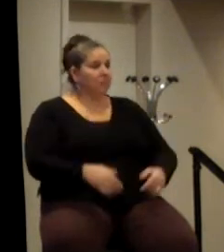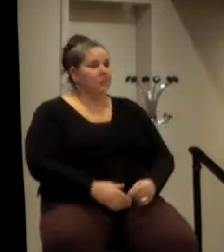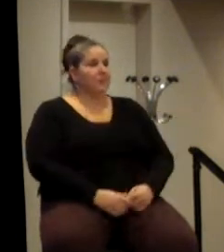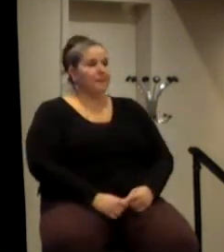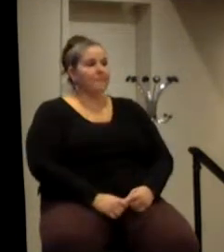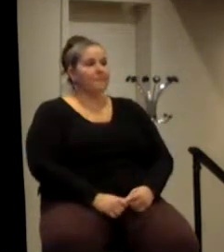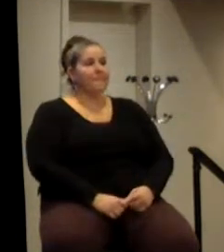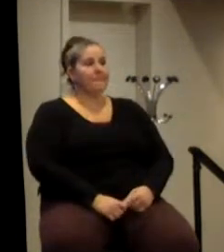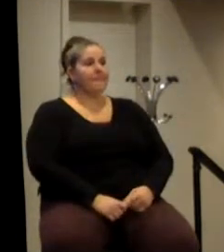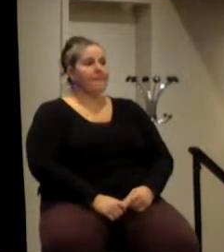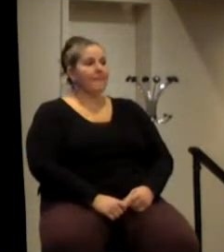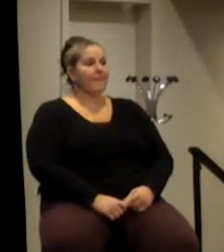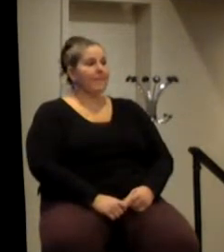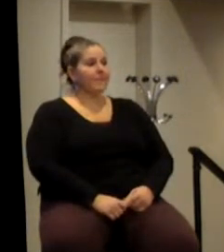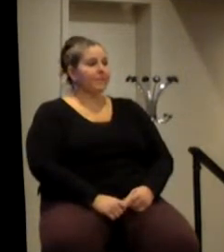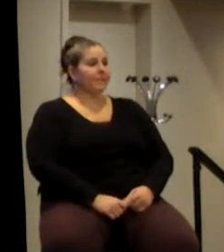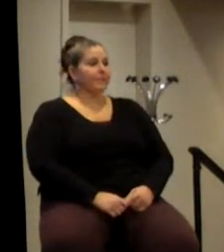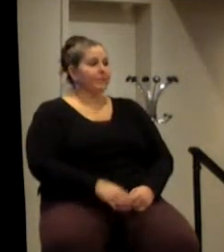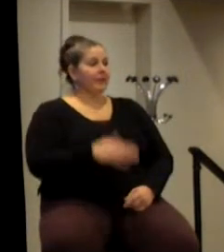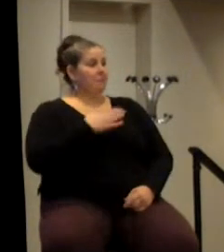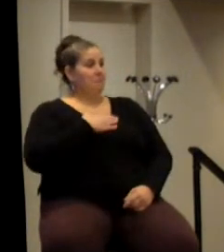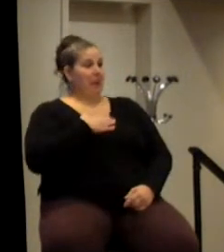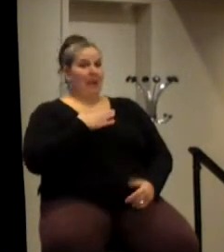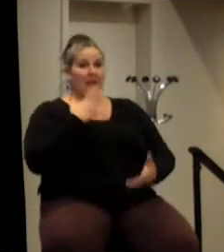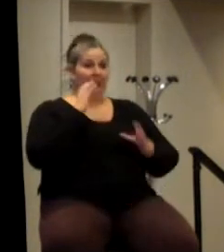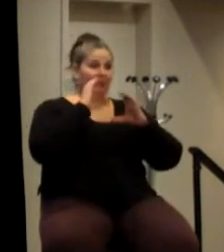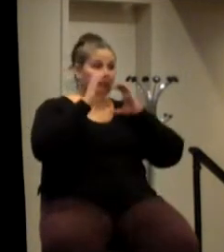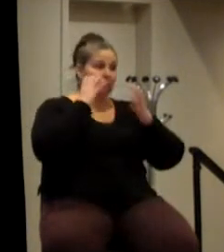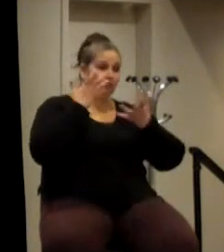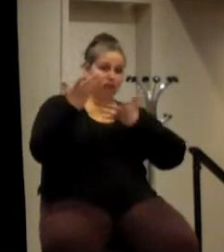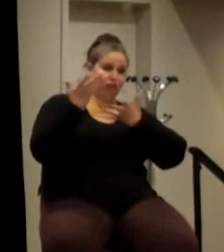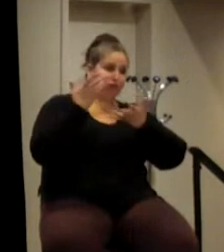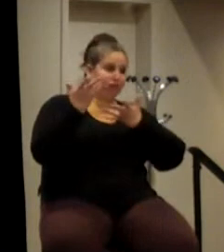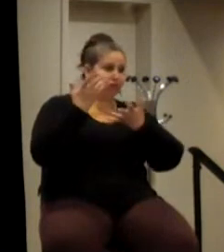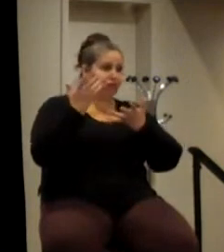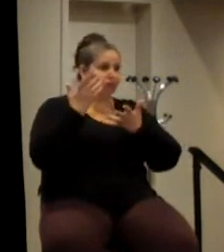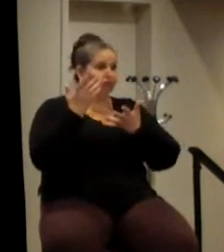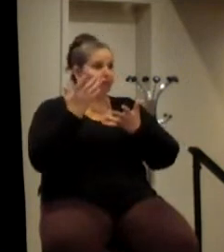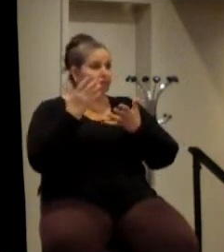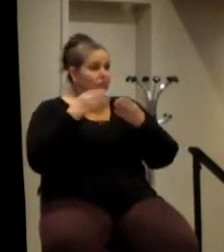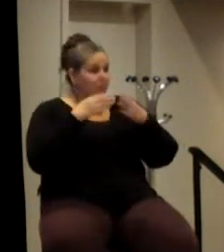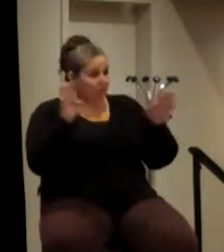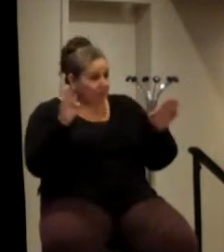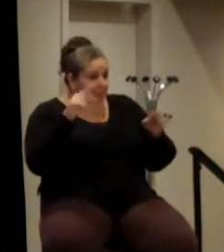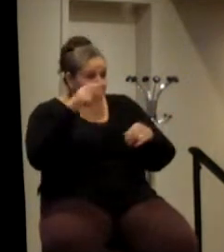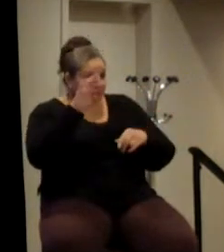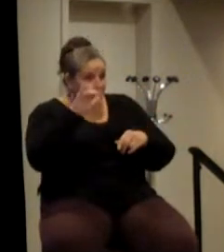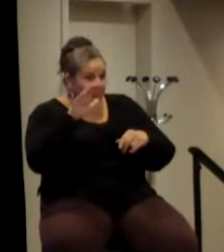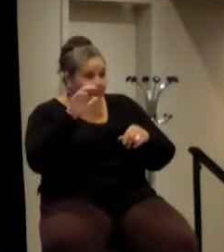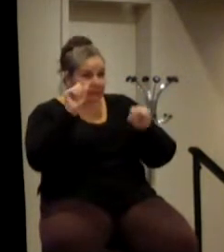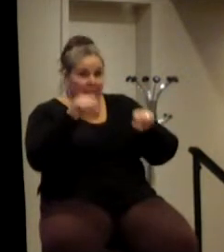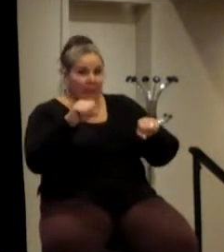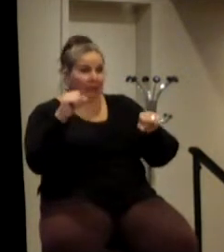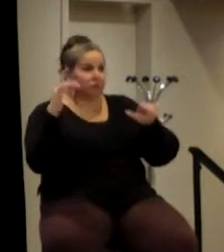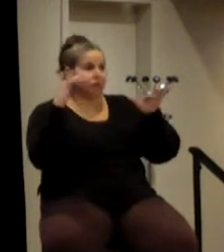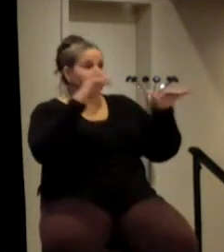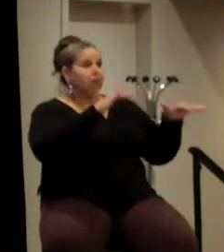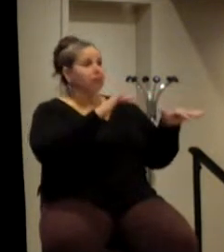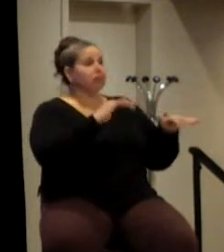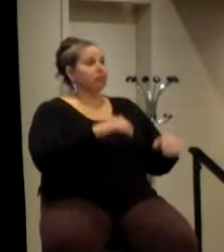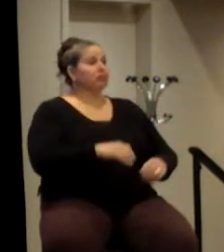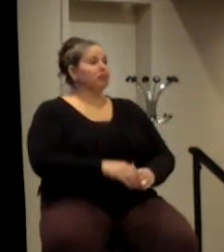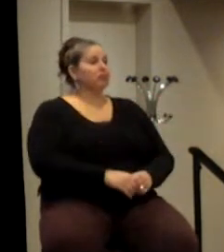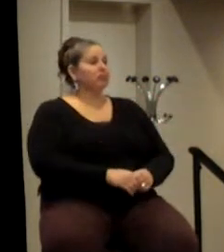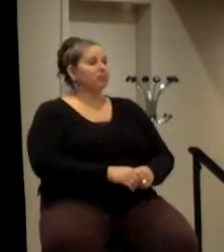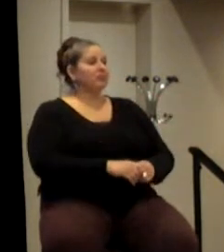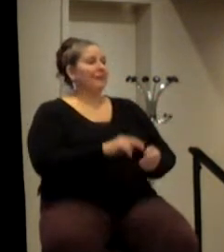public at large, they would try to build up their systems and focus more in on lacrosse for that.